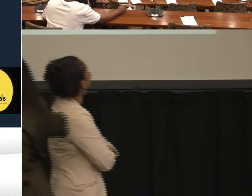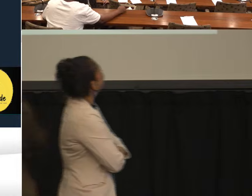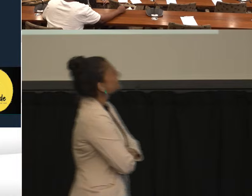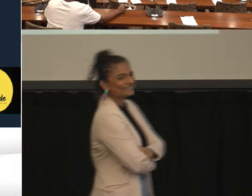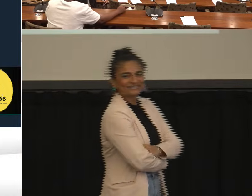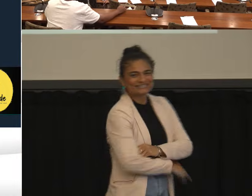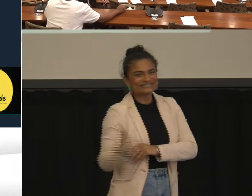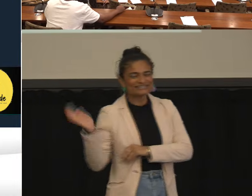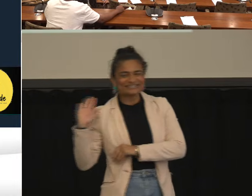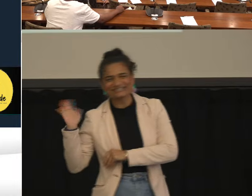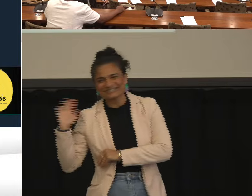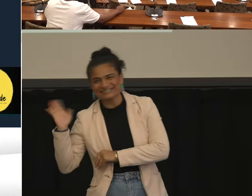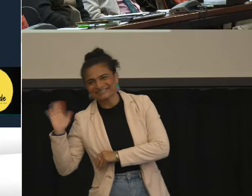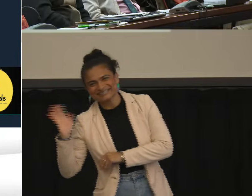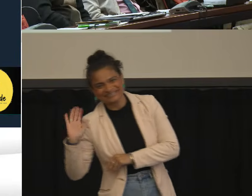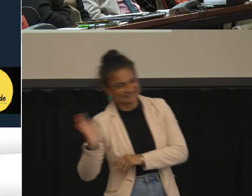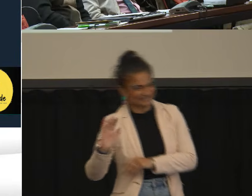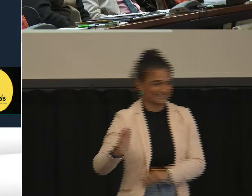know.